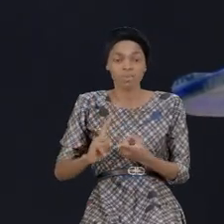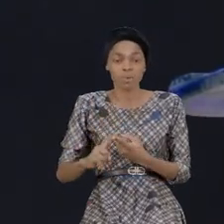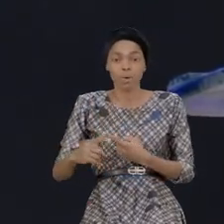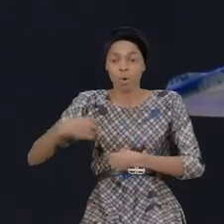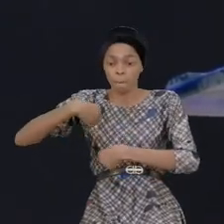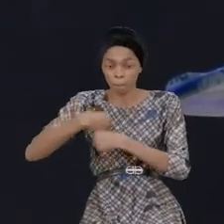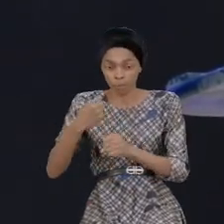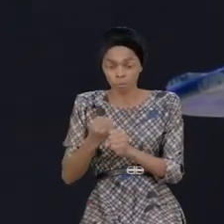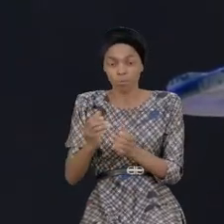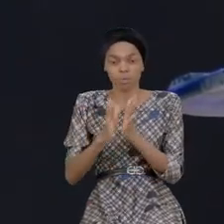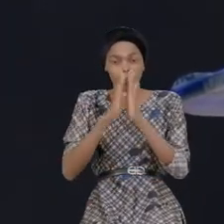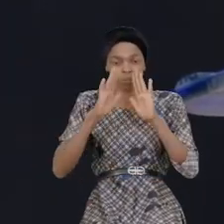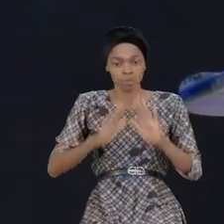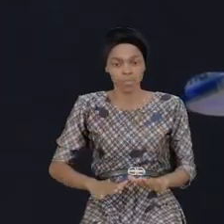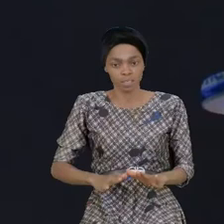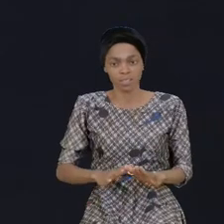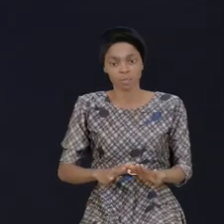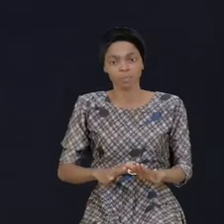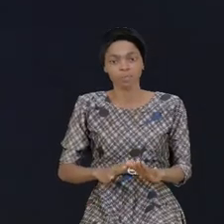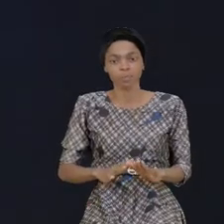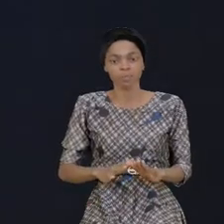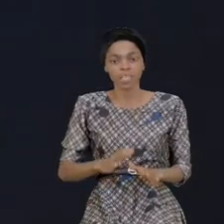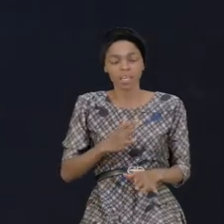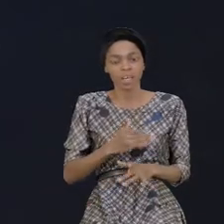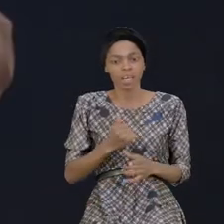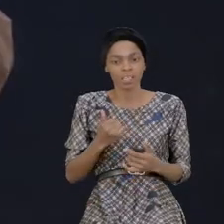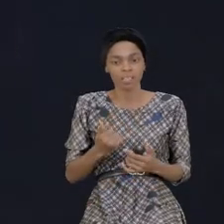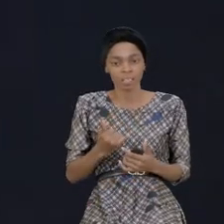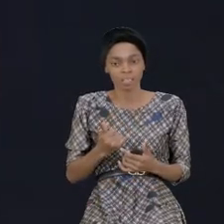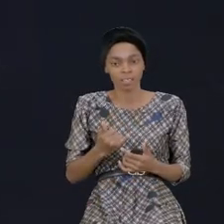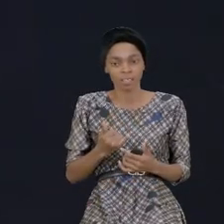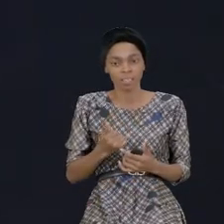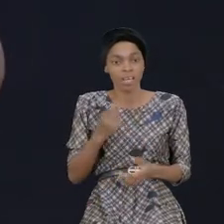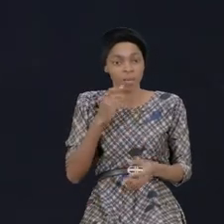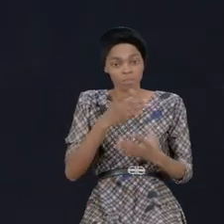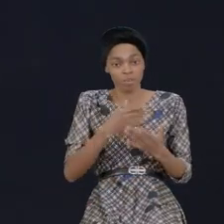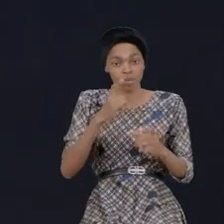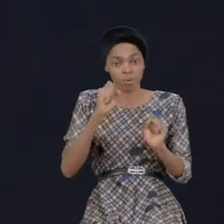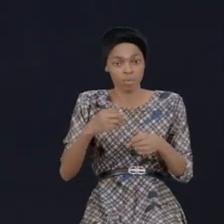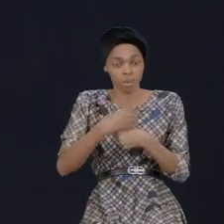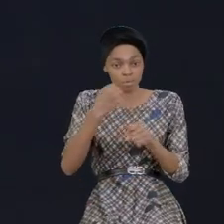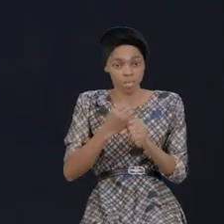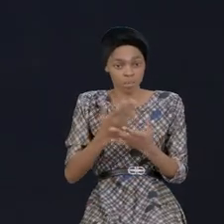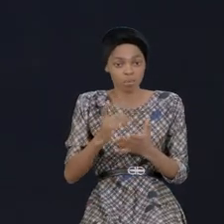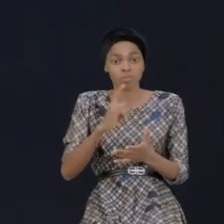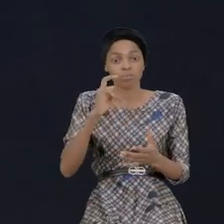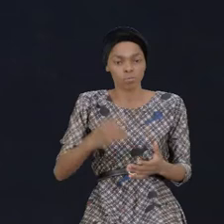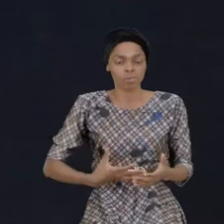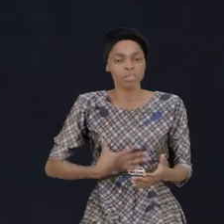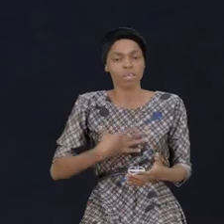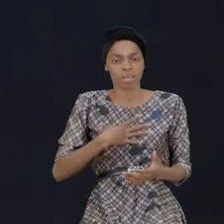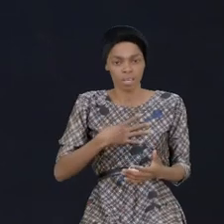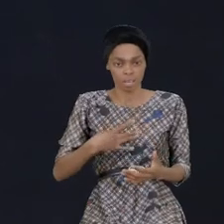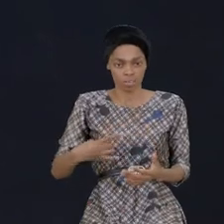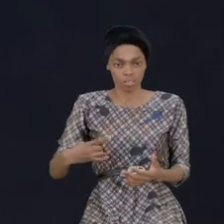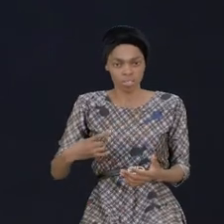producing it. But if you're going to make something, you have to be interested in making it. If you're a child of